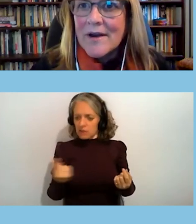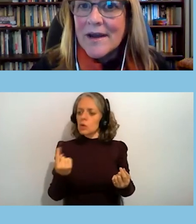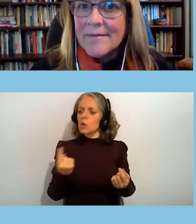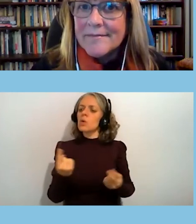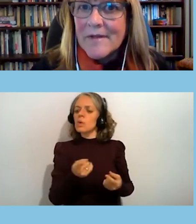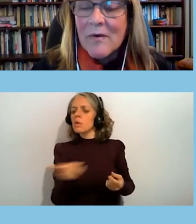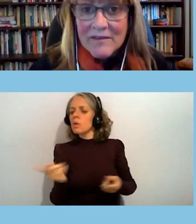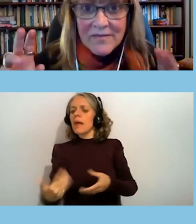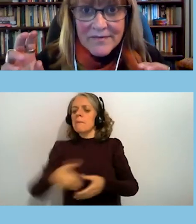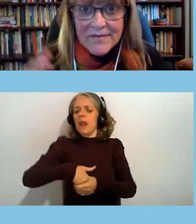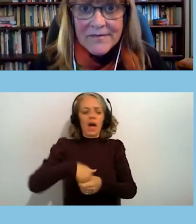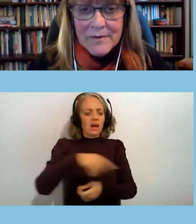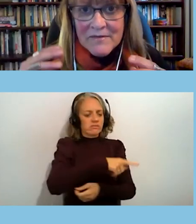or